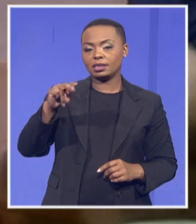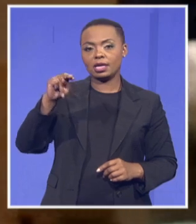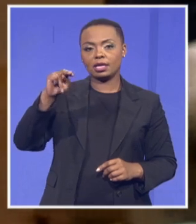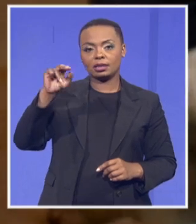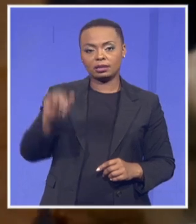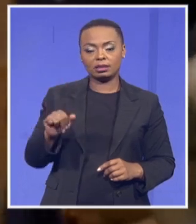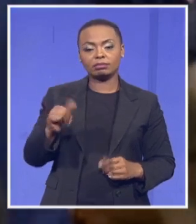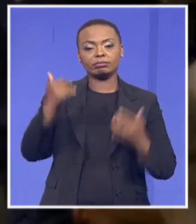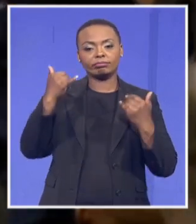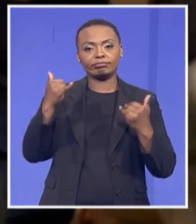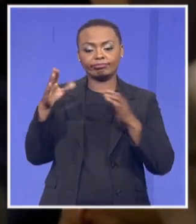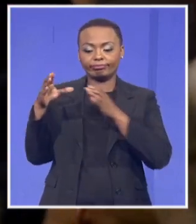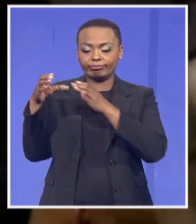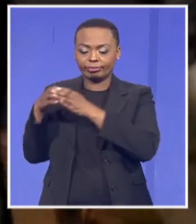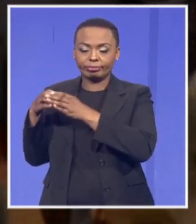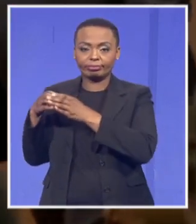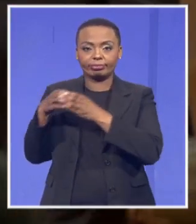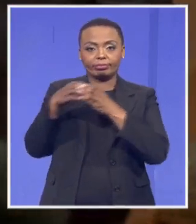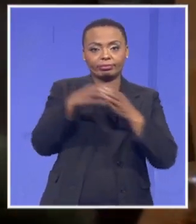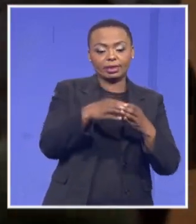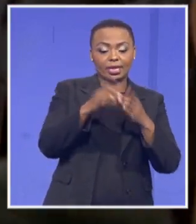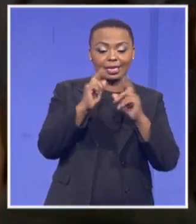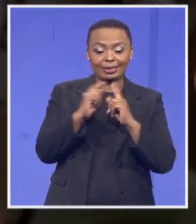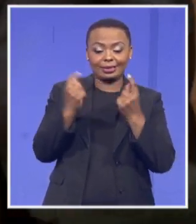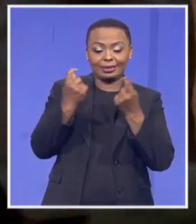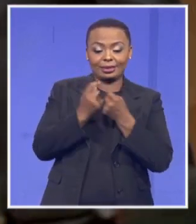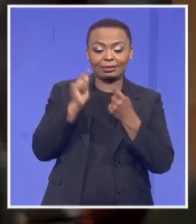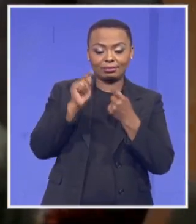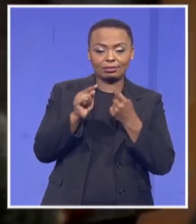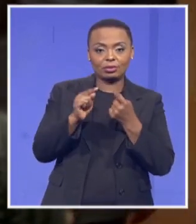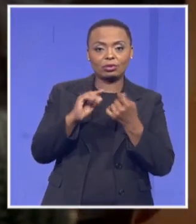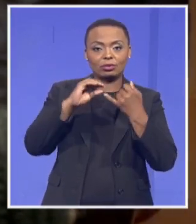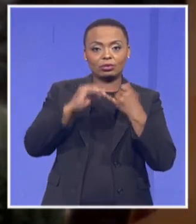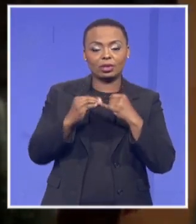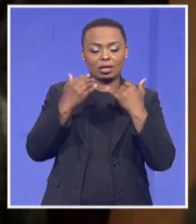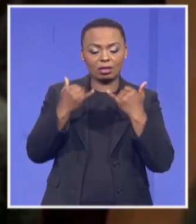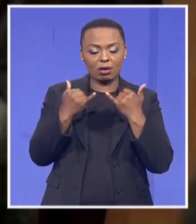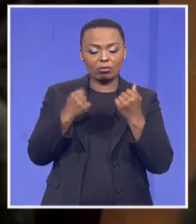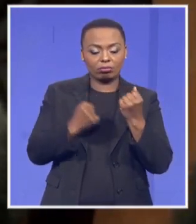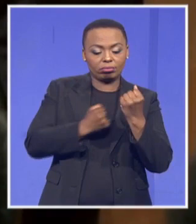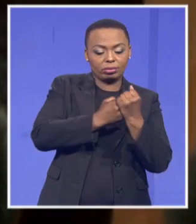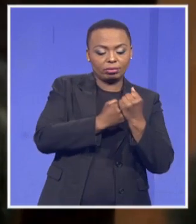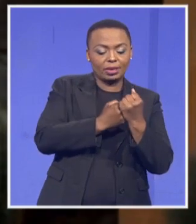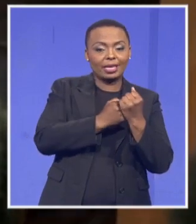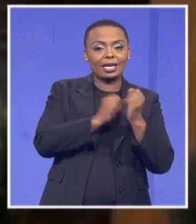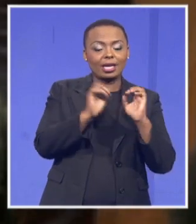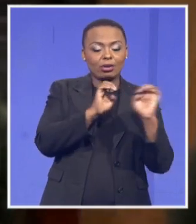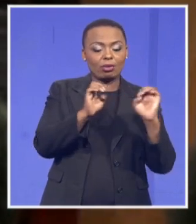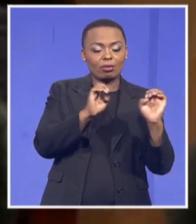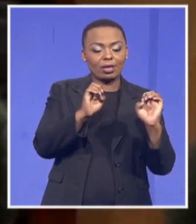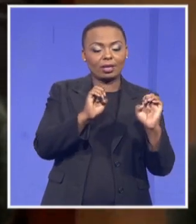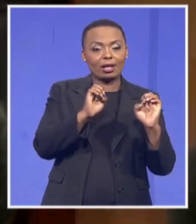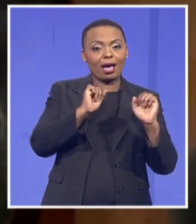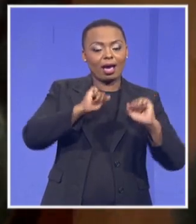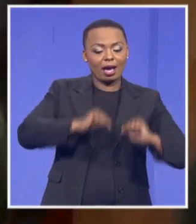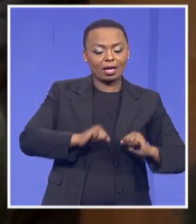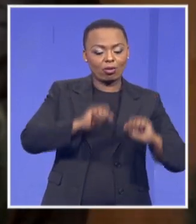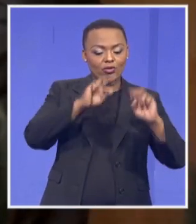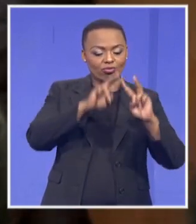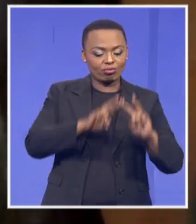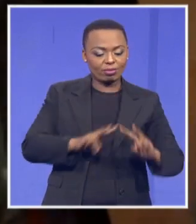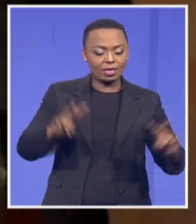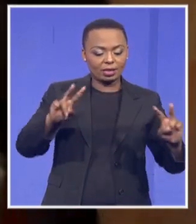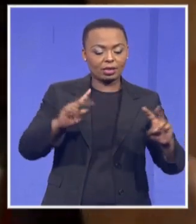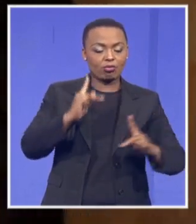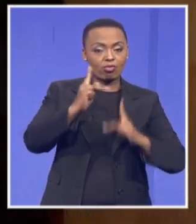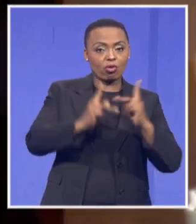diplomatic coup when he and his team were able to bring the Ethiopian warring parties to agree on the peace process. And he